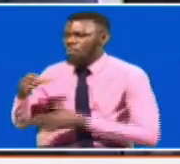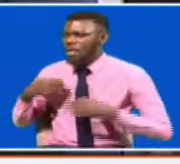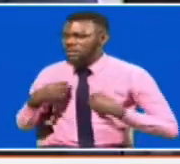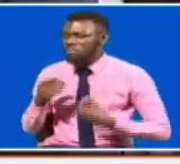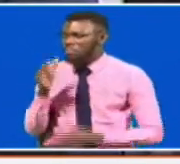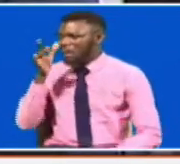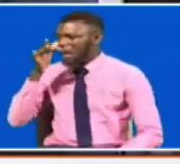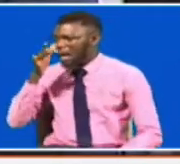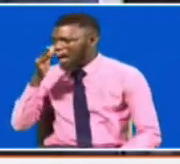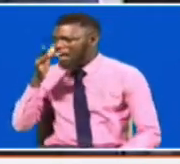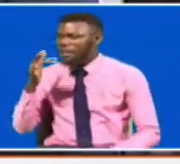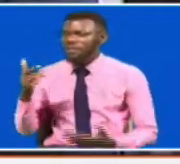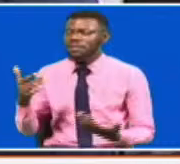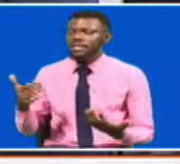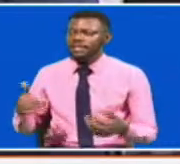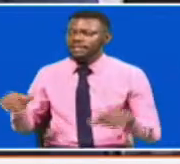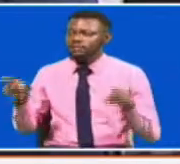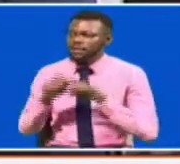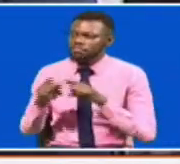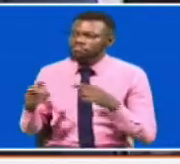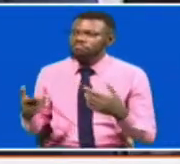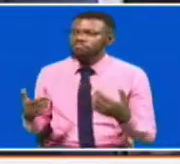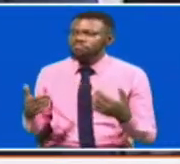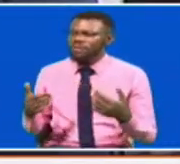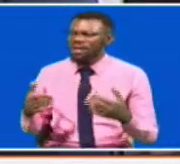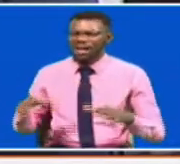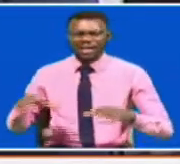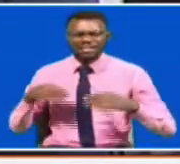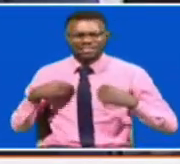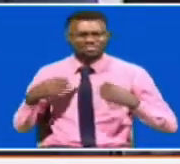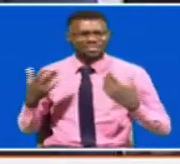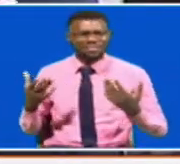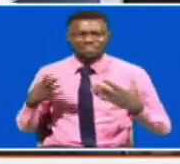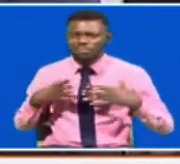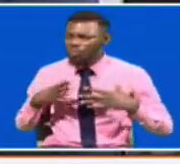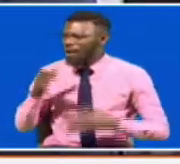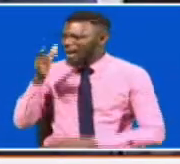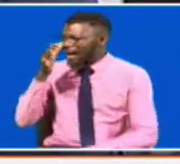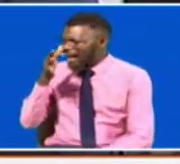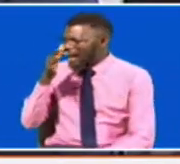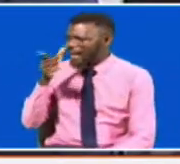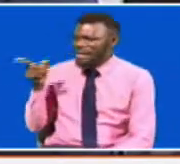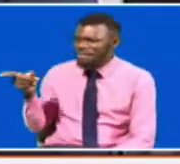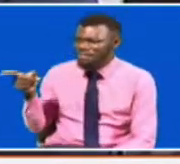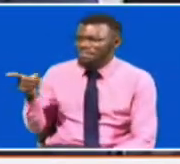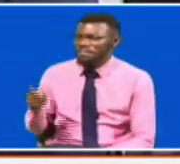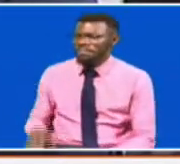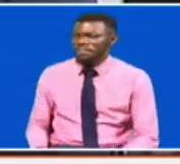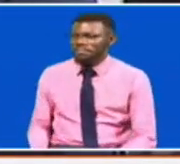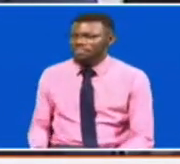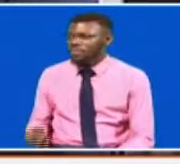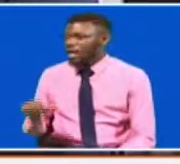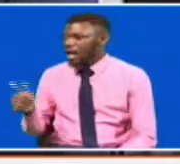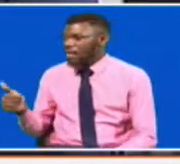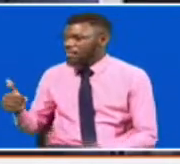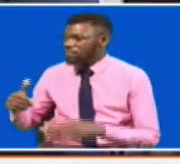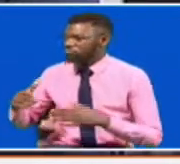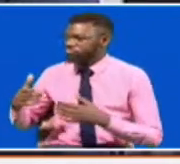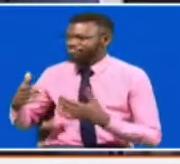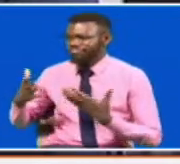bait and, you know, been fooled by, you know, other